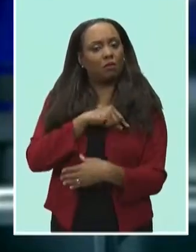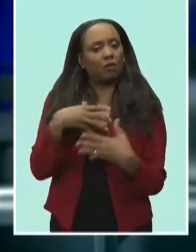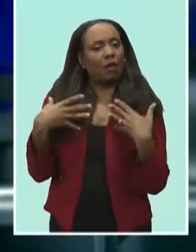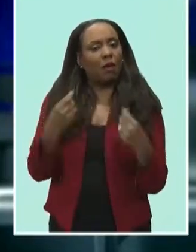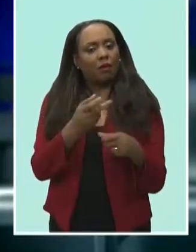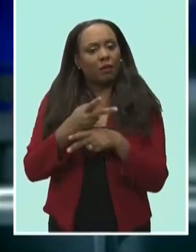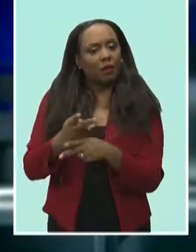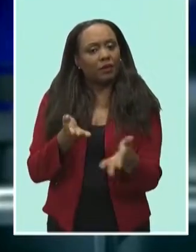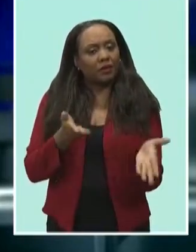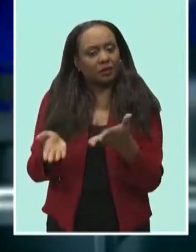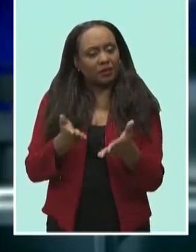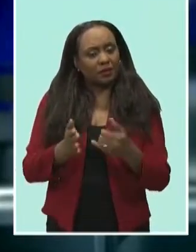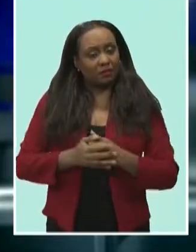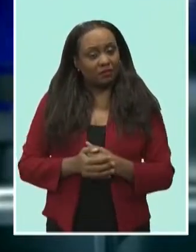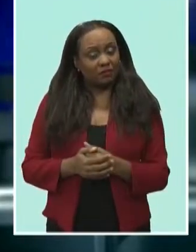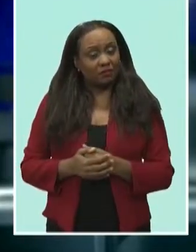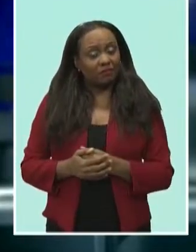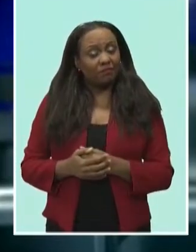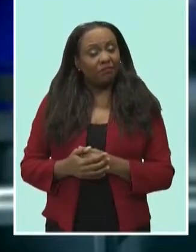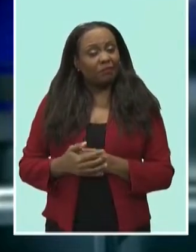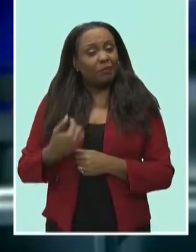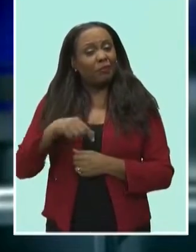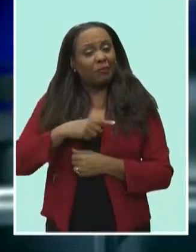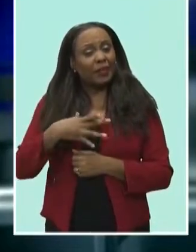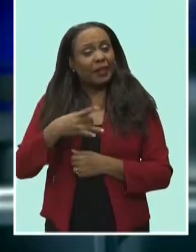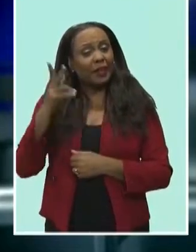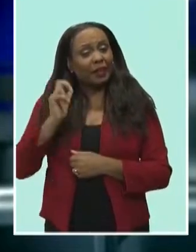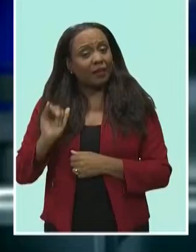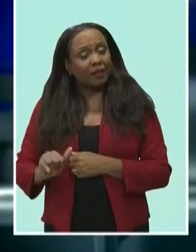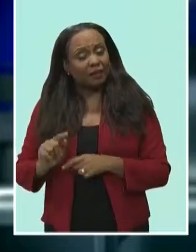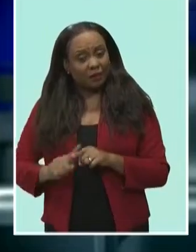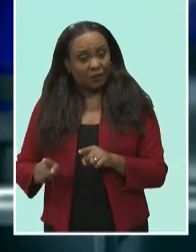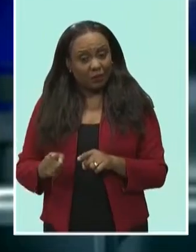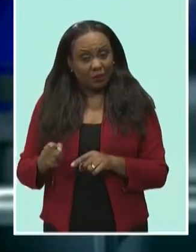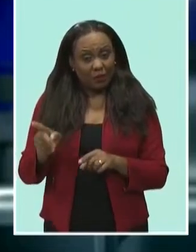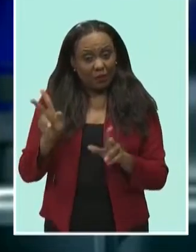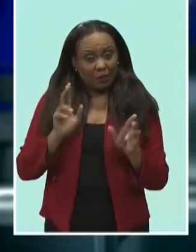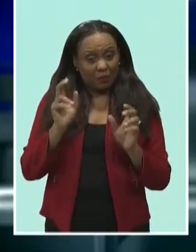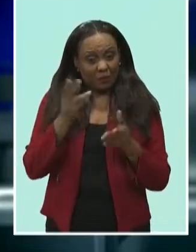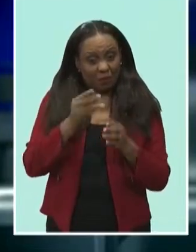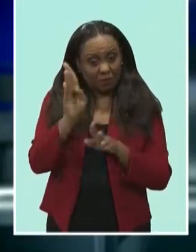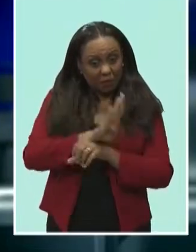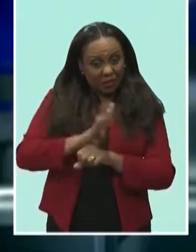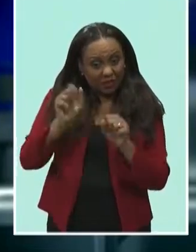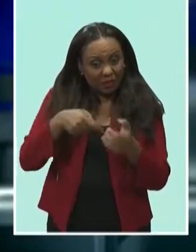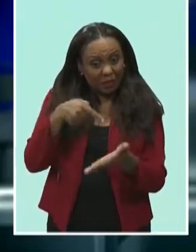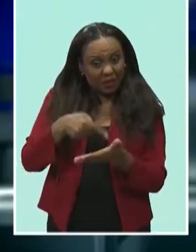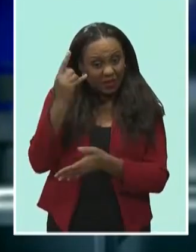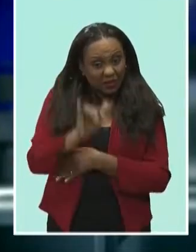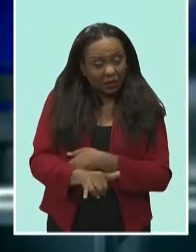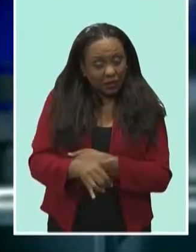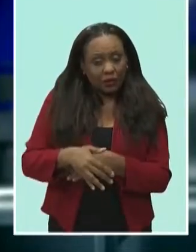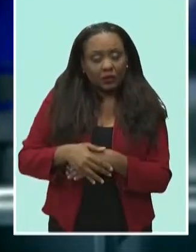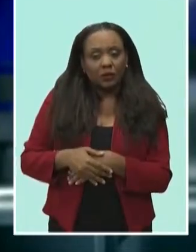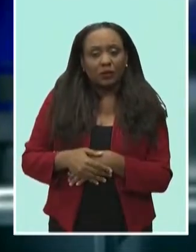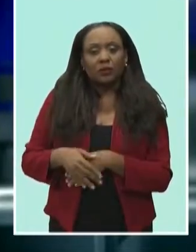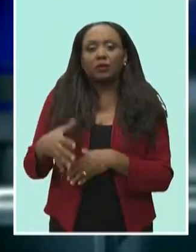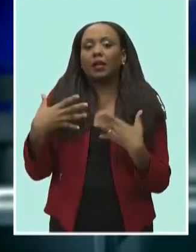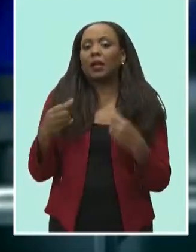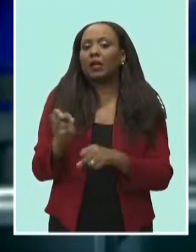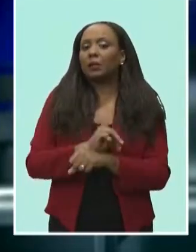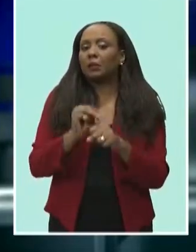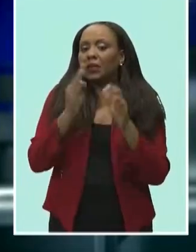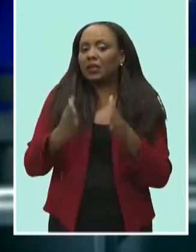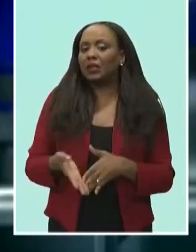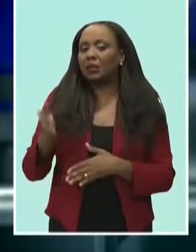while this sounds good, is it something Barbados can afford? The Minister of Health and Wellness spoke to this very question during an event